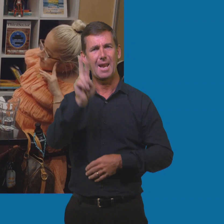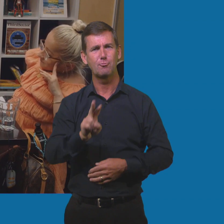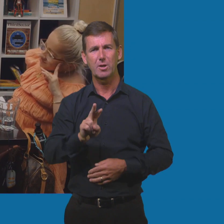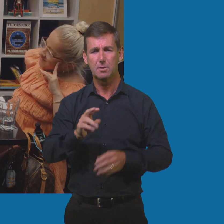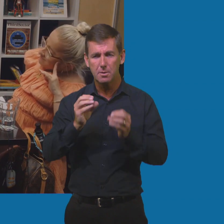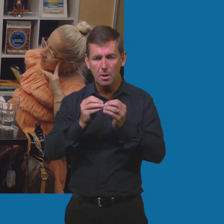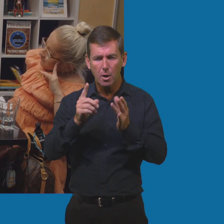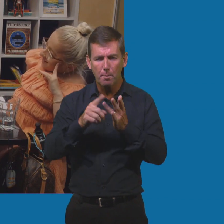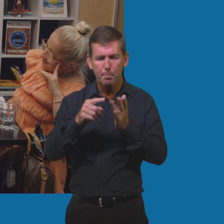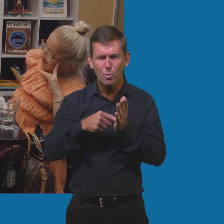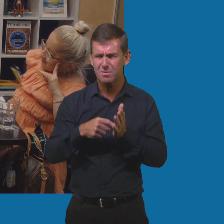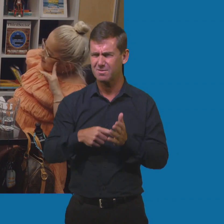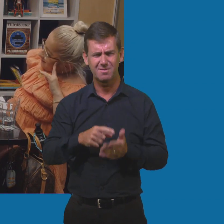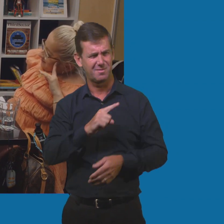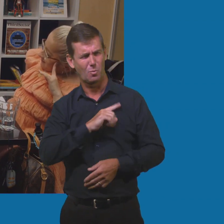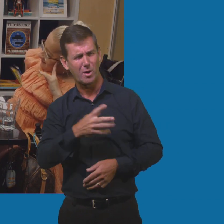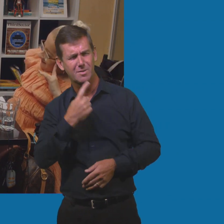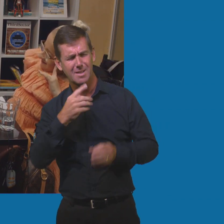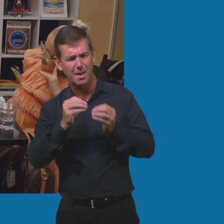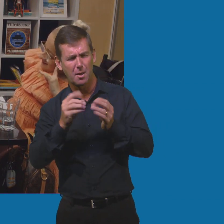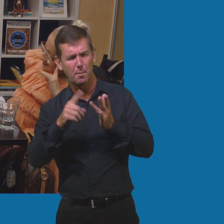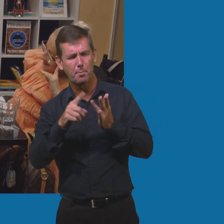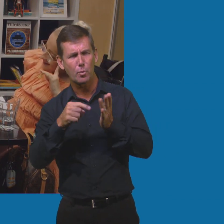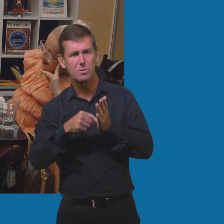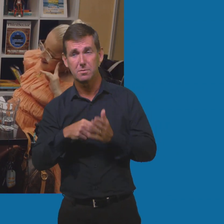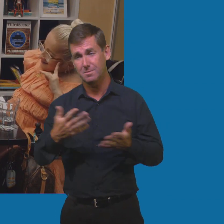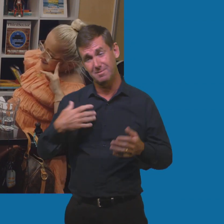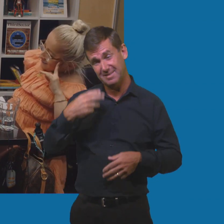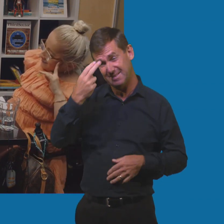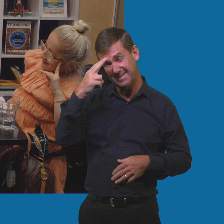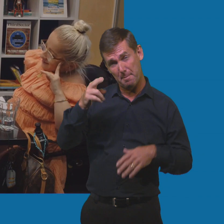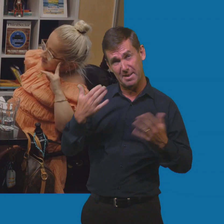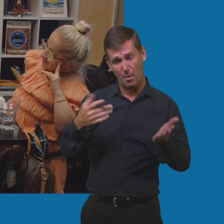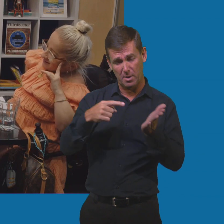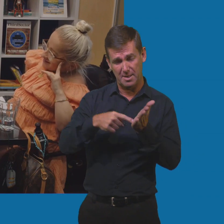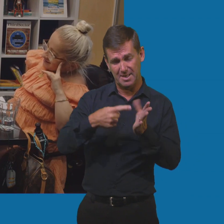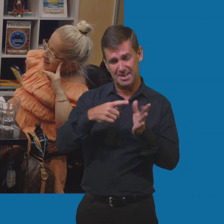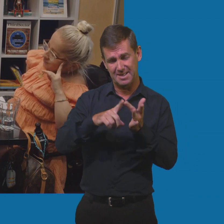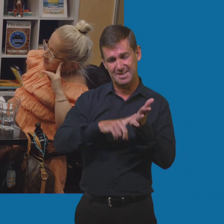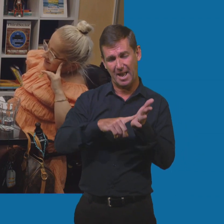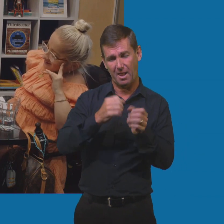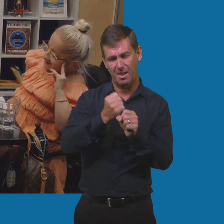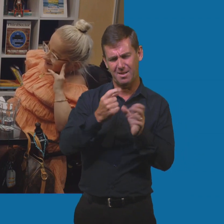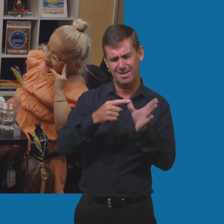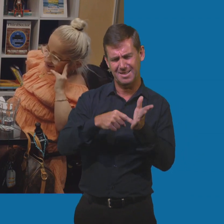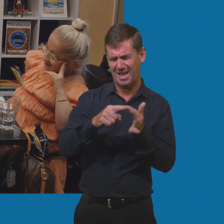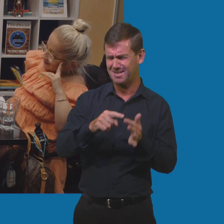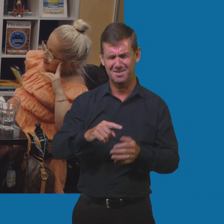powered boot, if you Just like. say boot then. Boot. Tailgates become the the fashionable term. Oh,